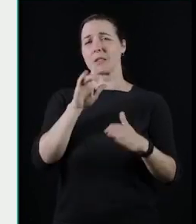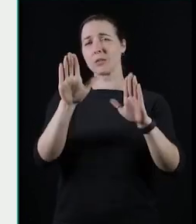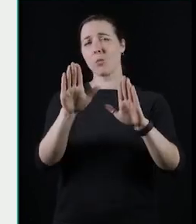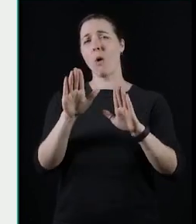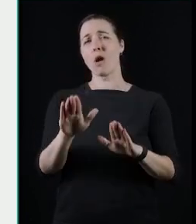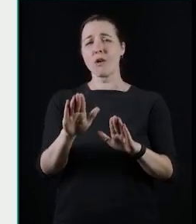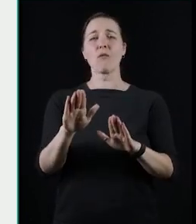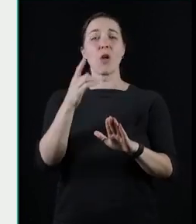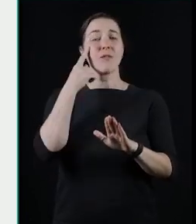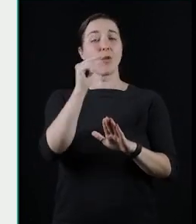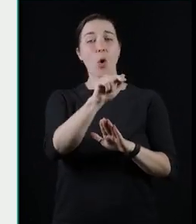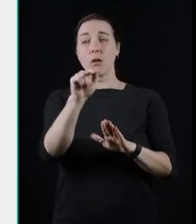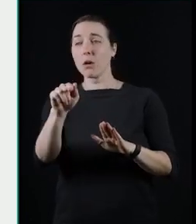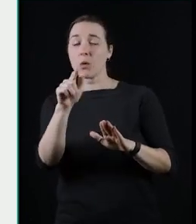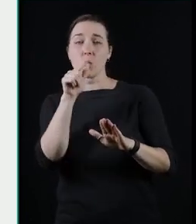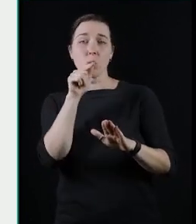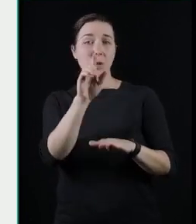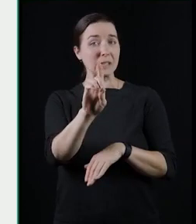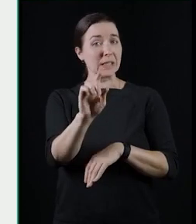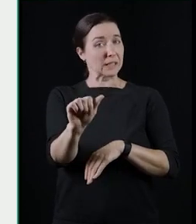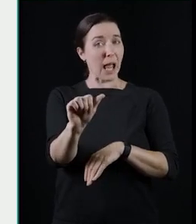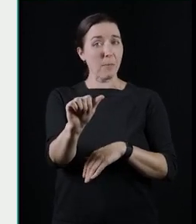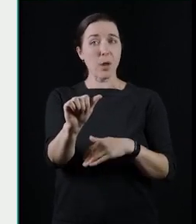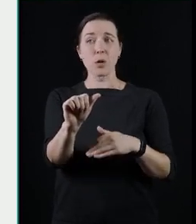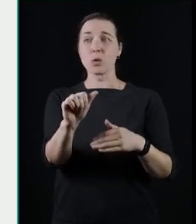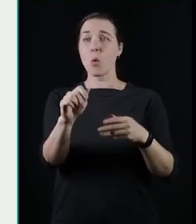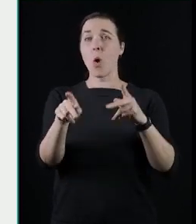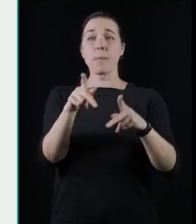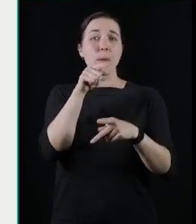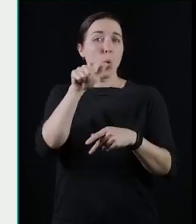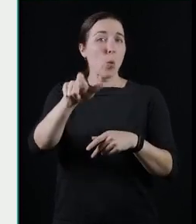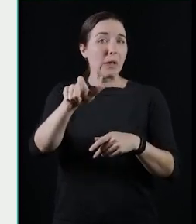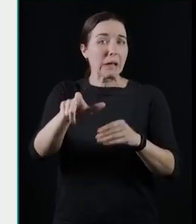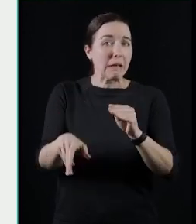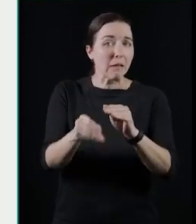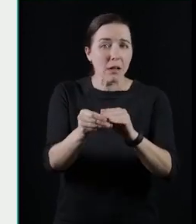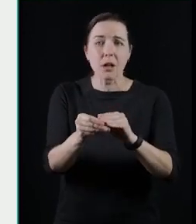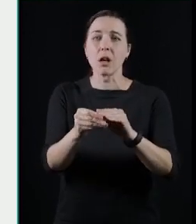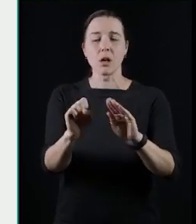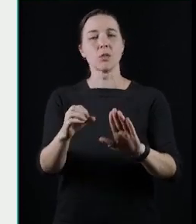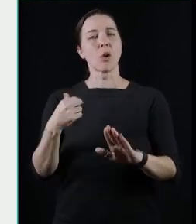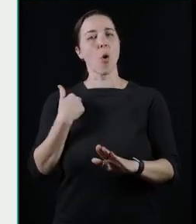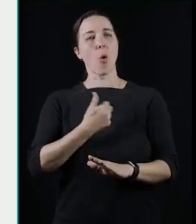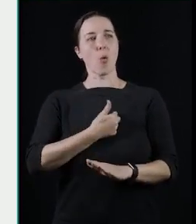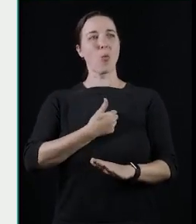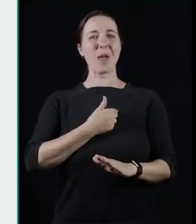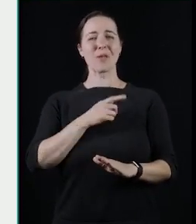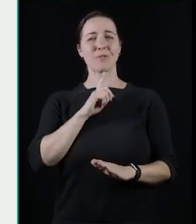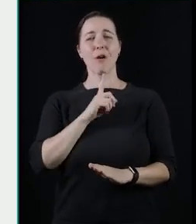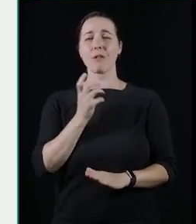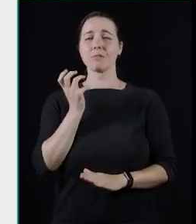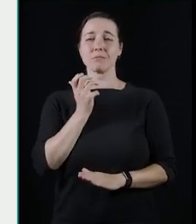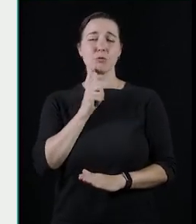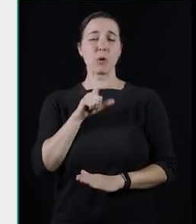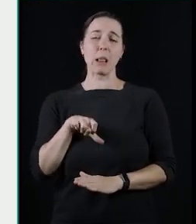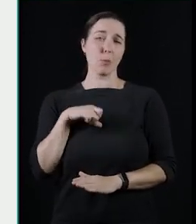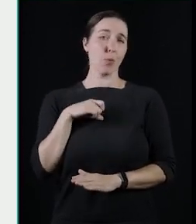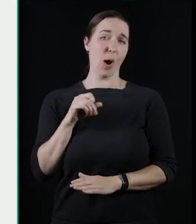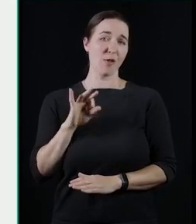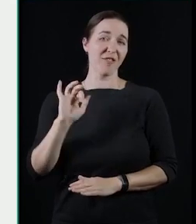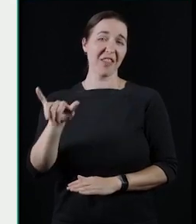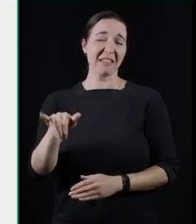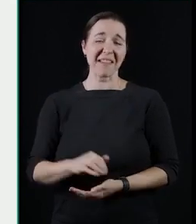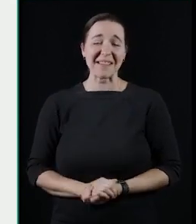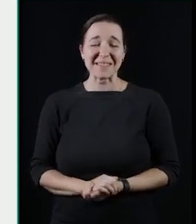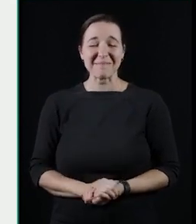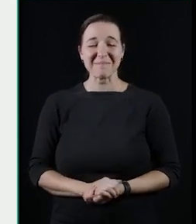this is also a great feature for people with disability or people in needs. So we are definitely very proud of